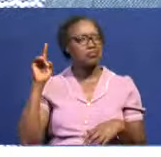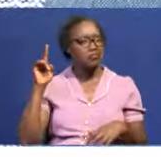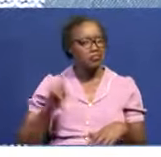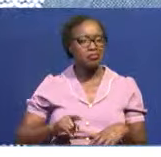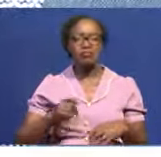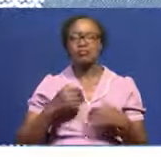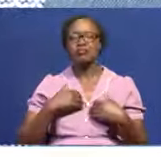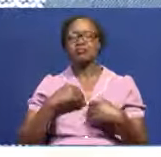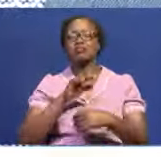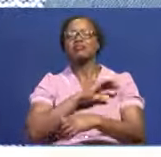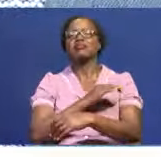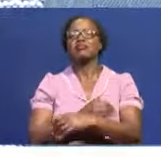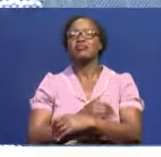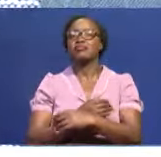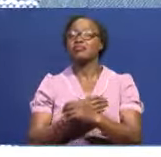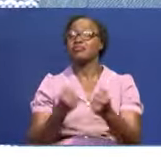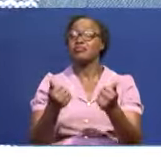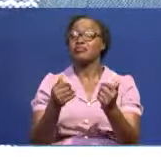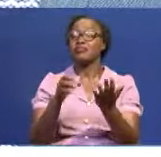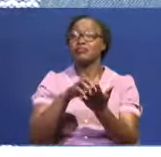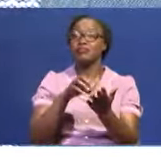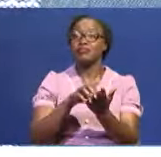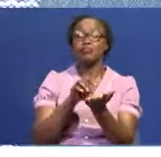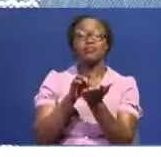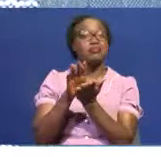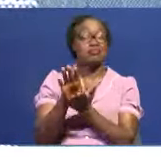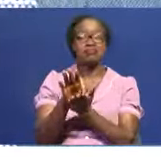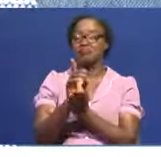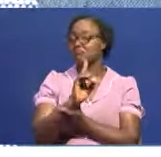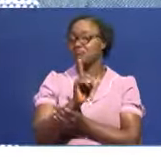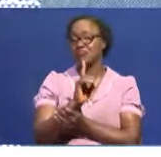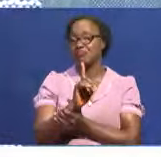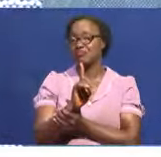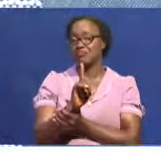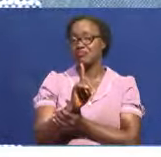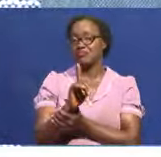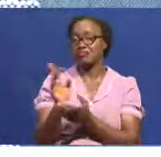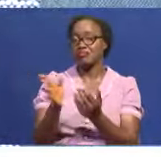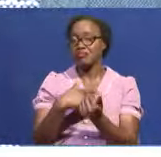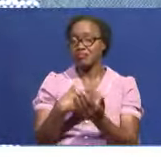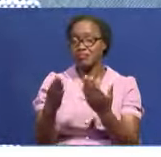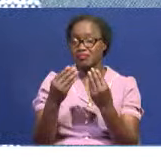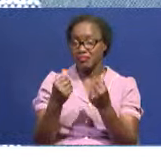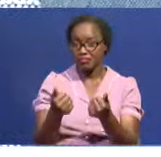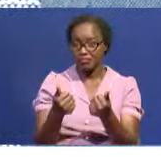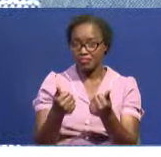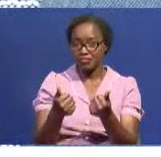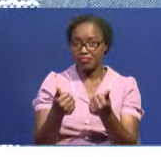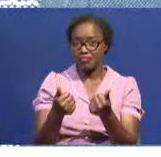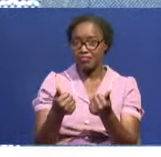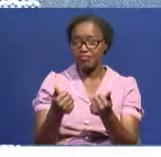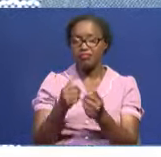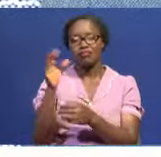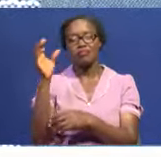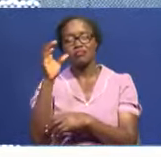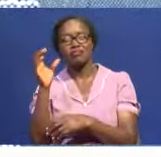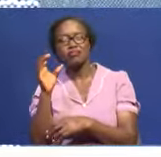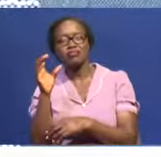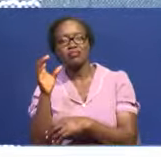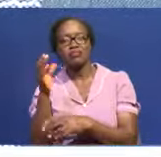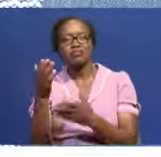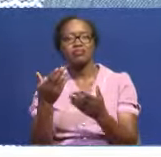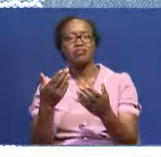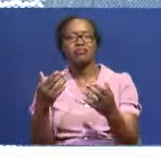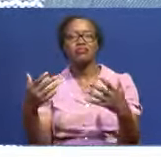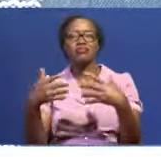capacity ya kuhandle case impeachment. Mambo ile tunahandle ni mambo ambayo ni civil ya